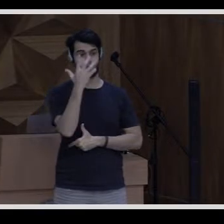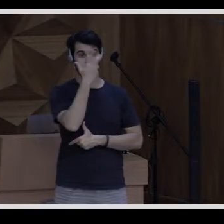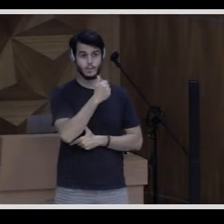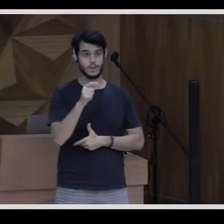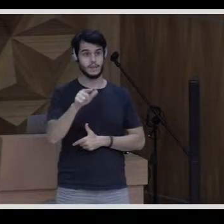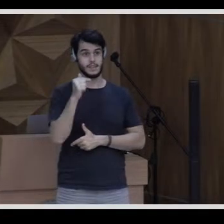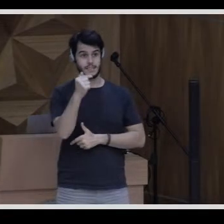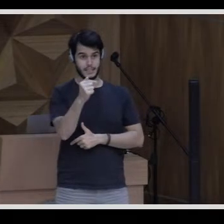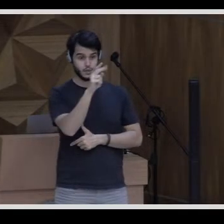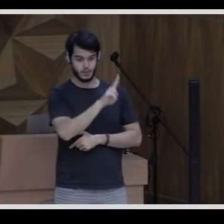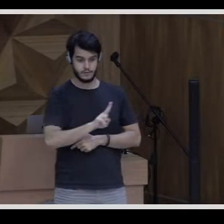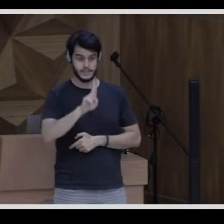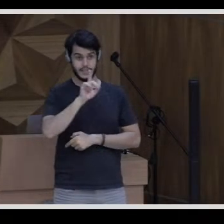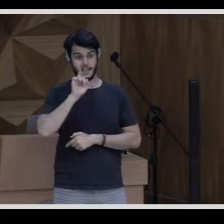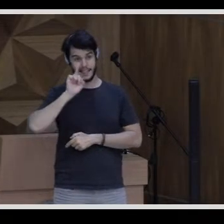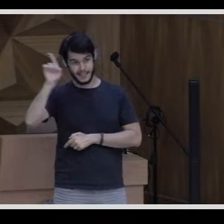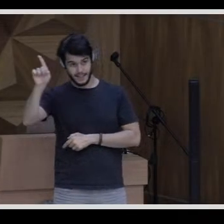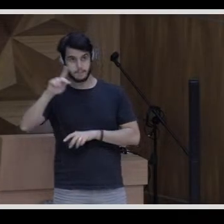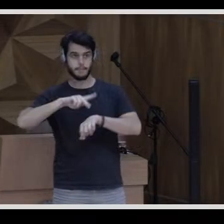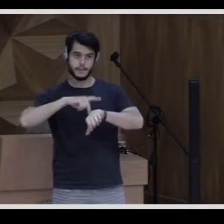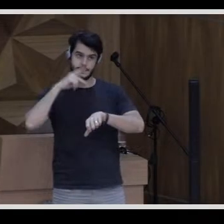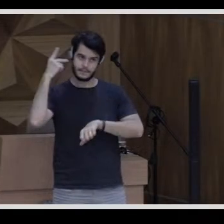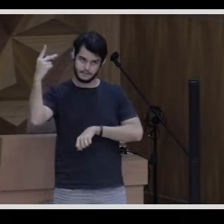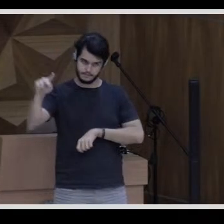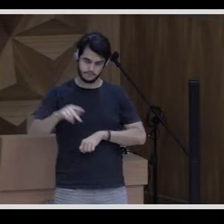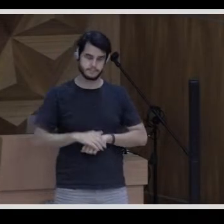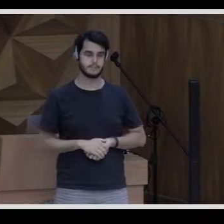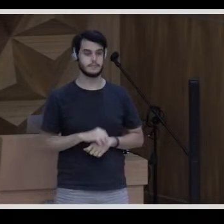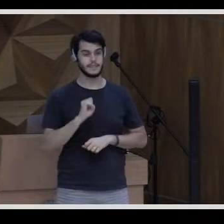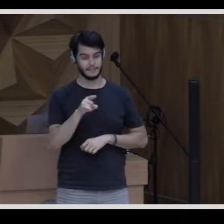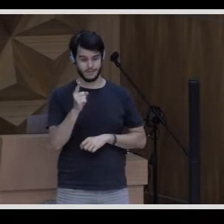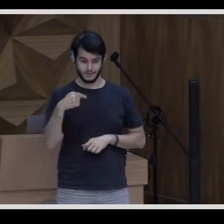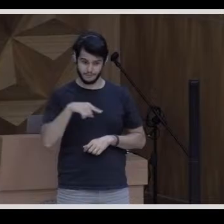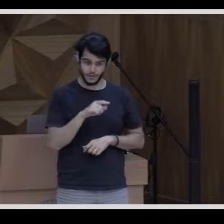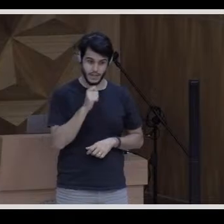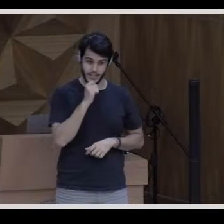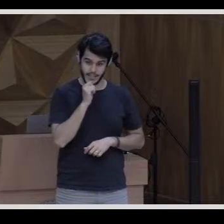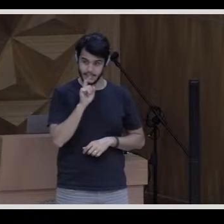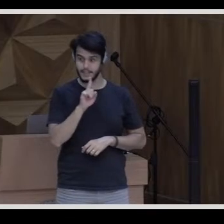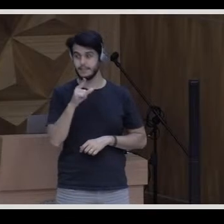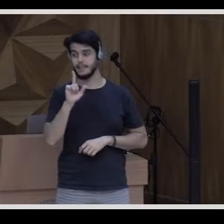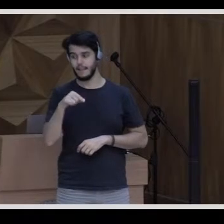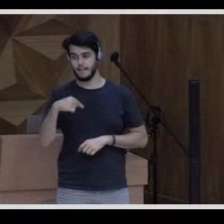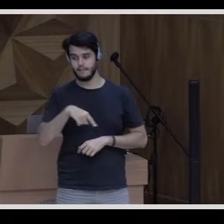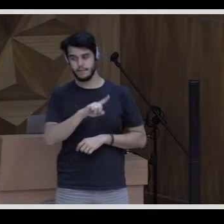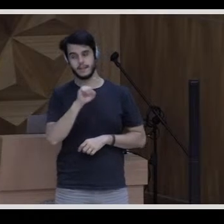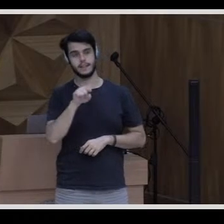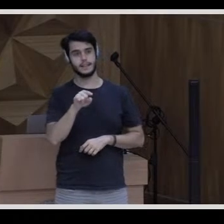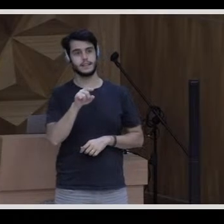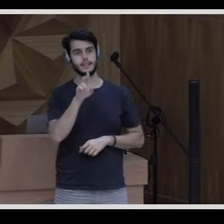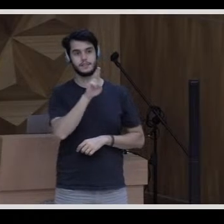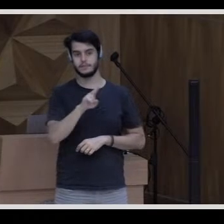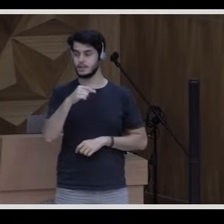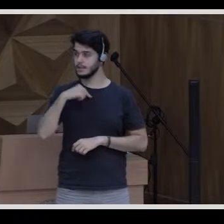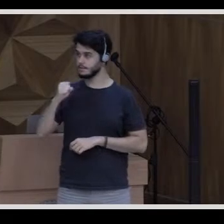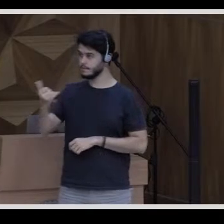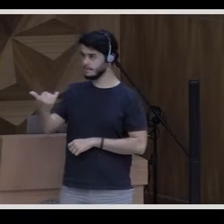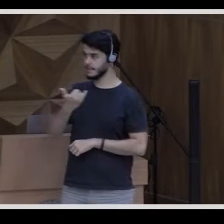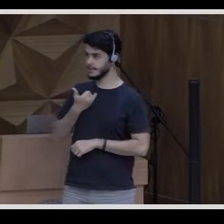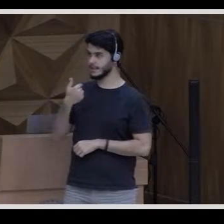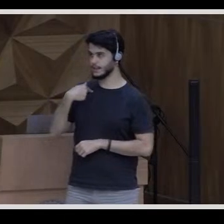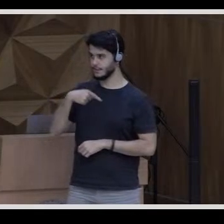if you haven't been to New Zealand and you want an excuse to come, then please talk to me at some point this week and I will extend an invitation to